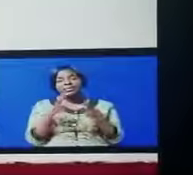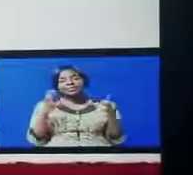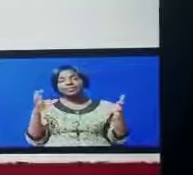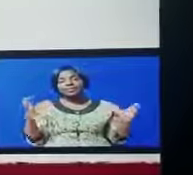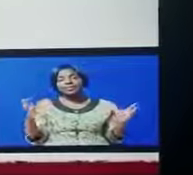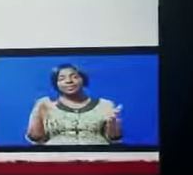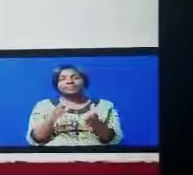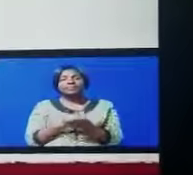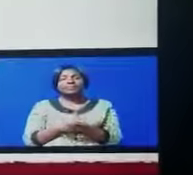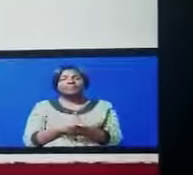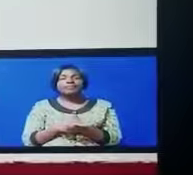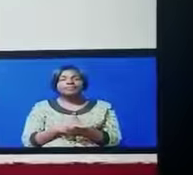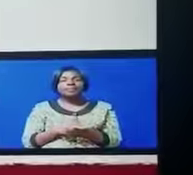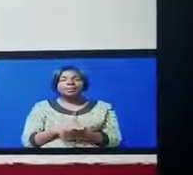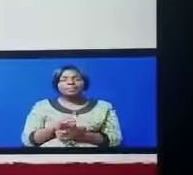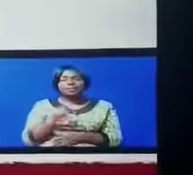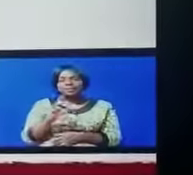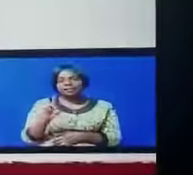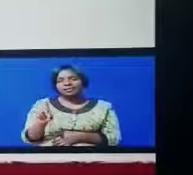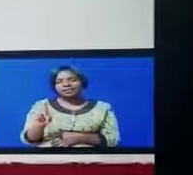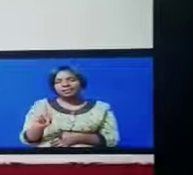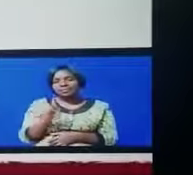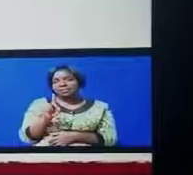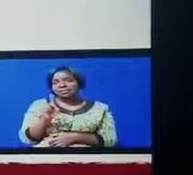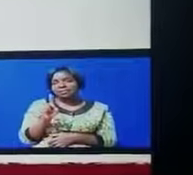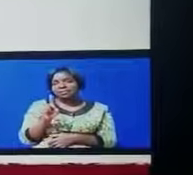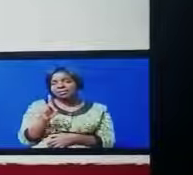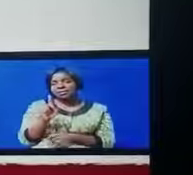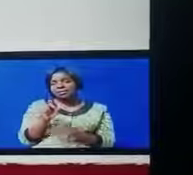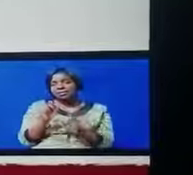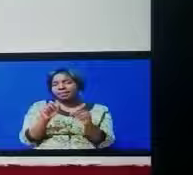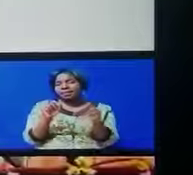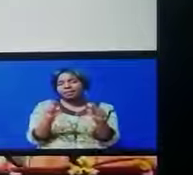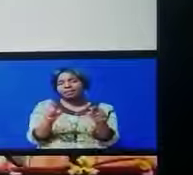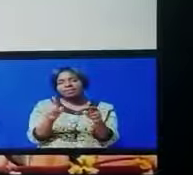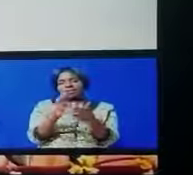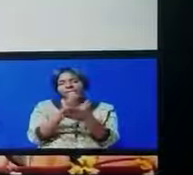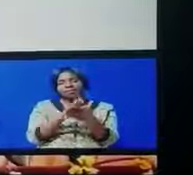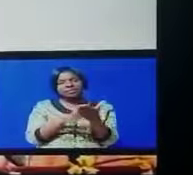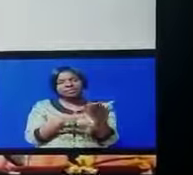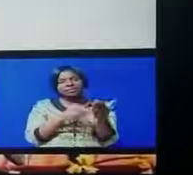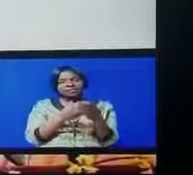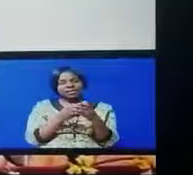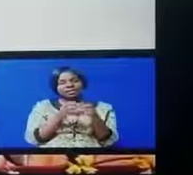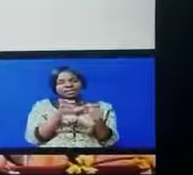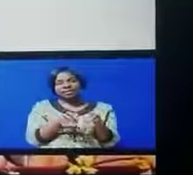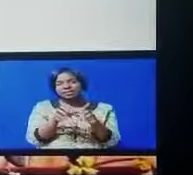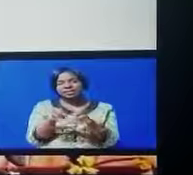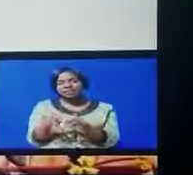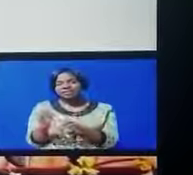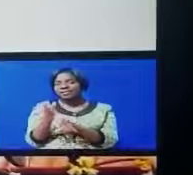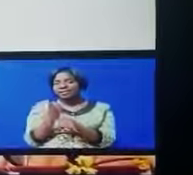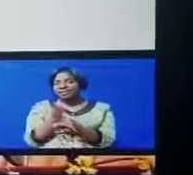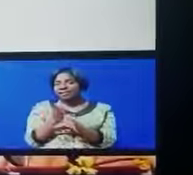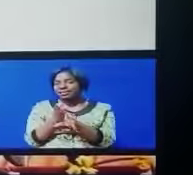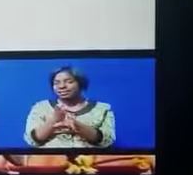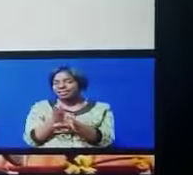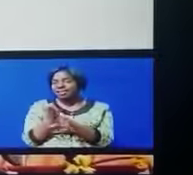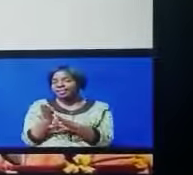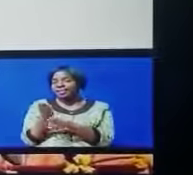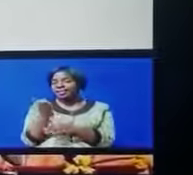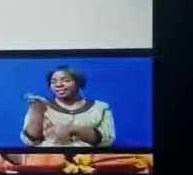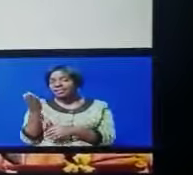Physical disabilities are caused by many factors, among which are diseases